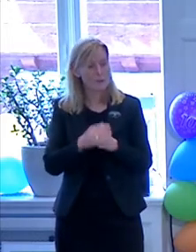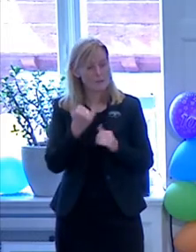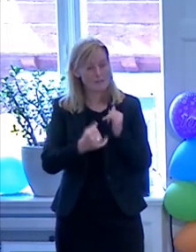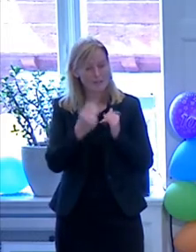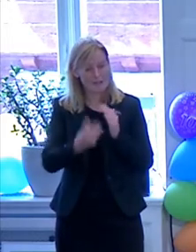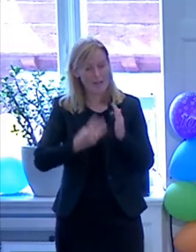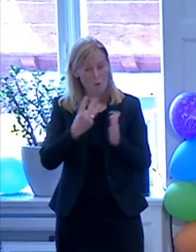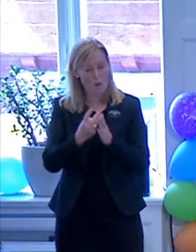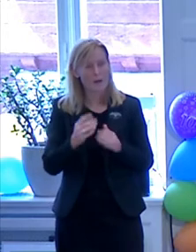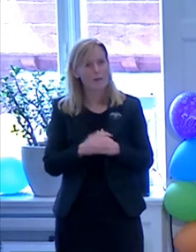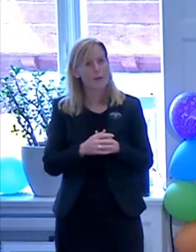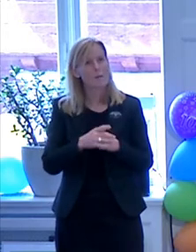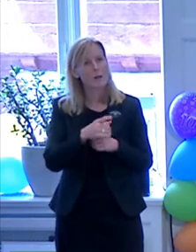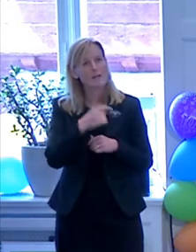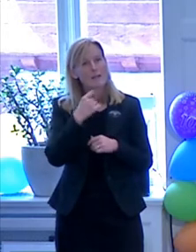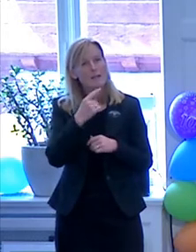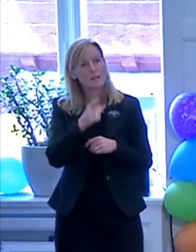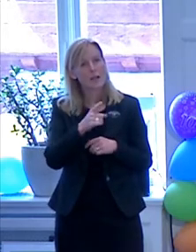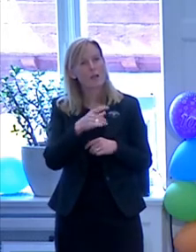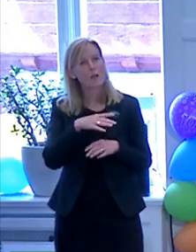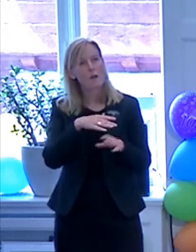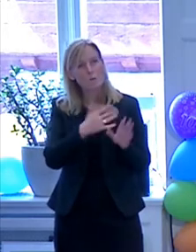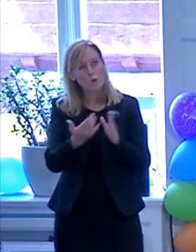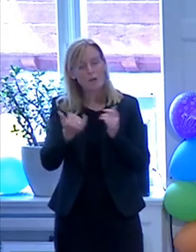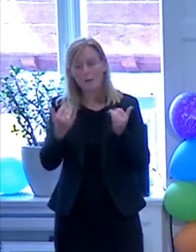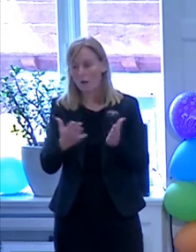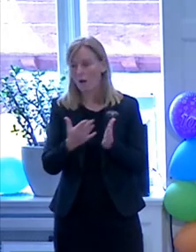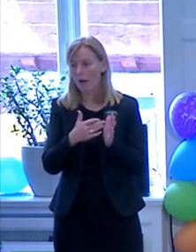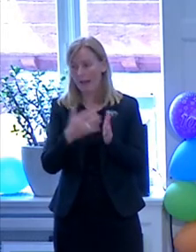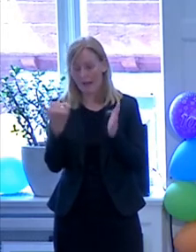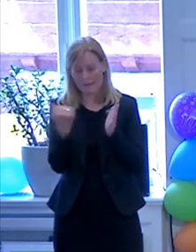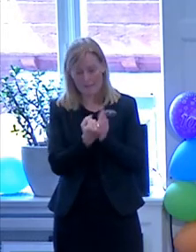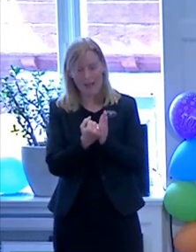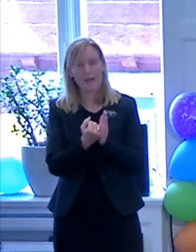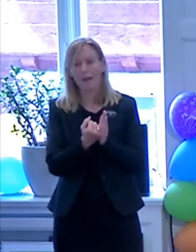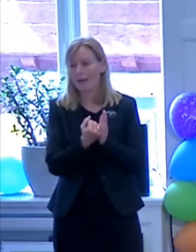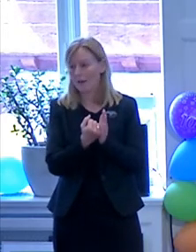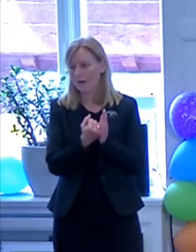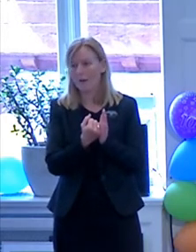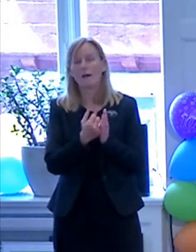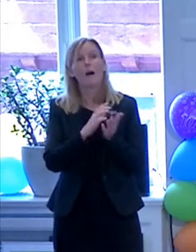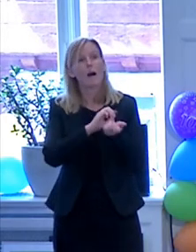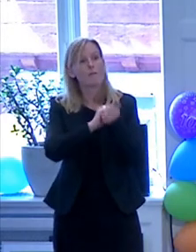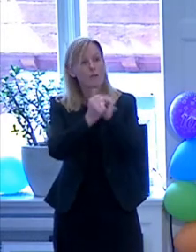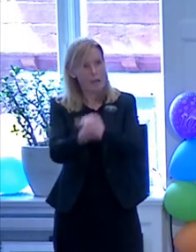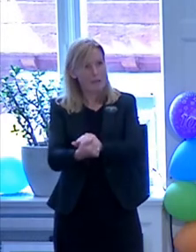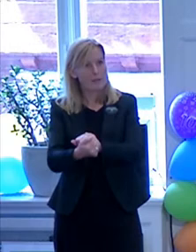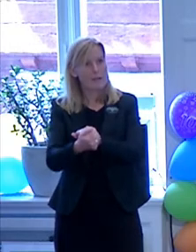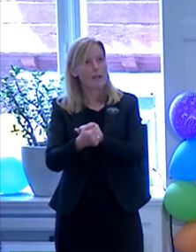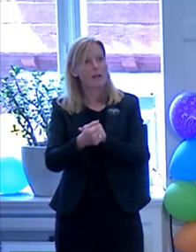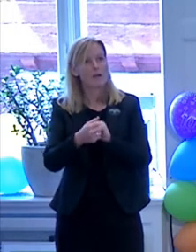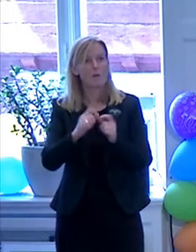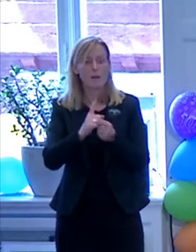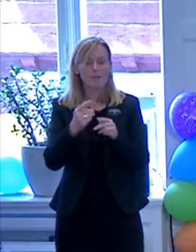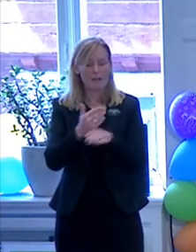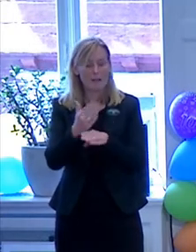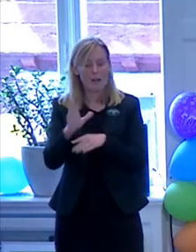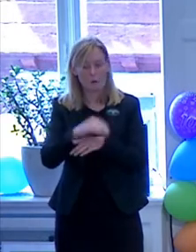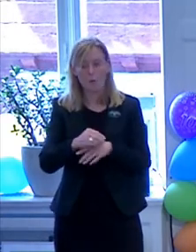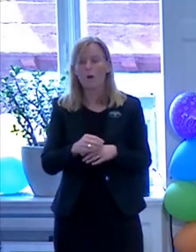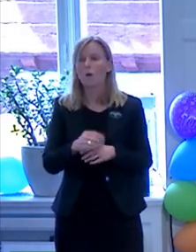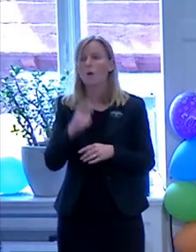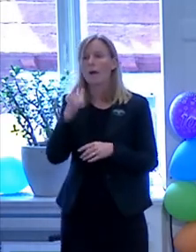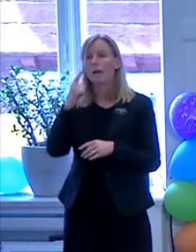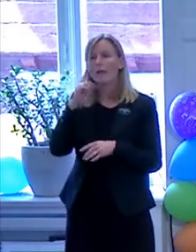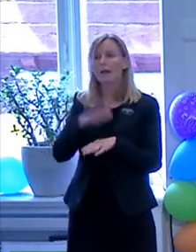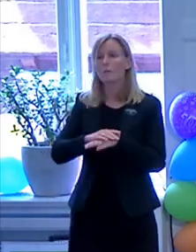Would you say, have you still had issues with legislation when performing this shift or this transformation? Yeah, trying to